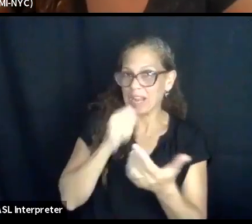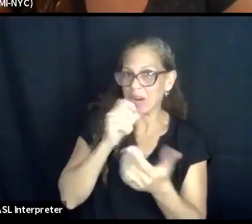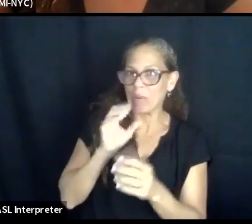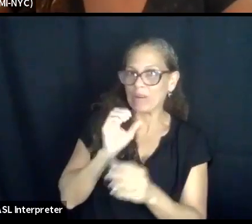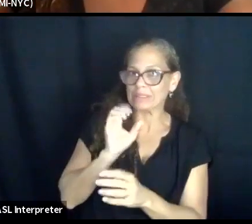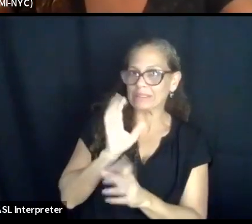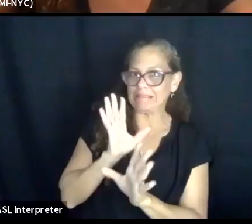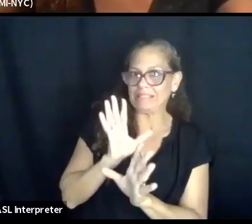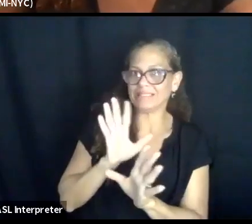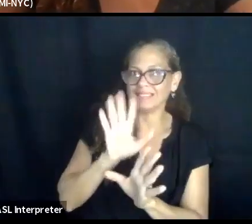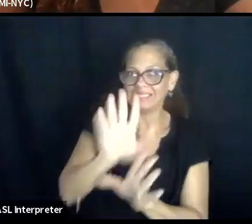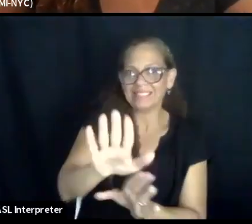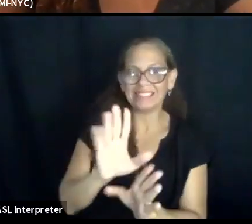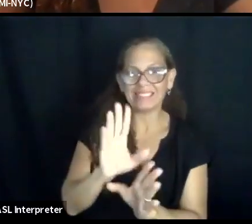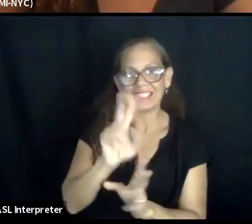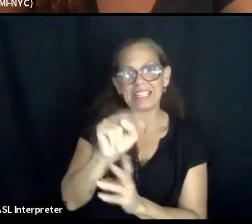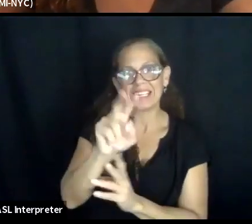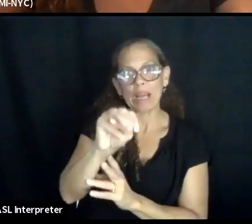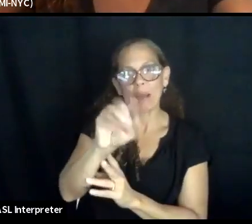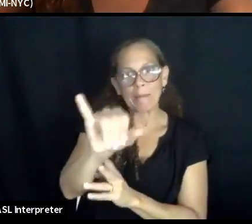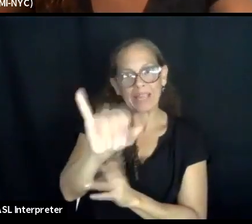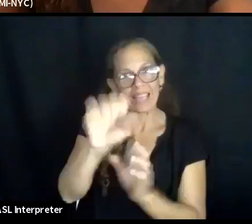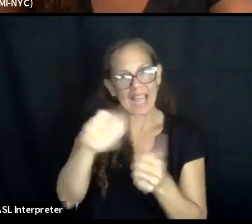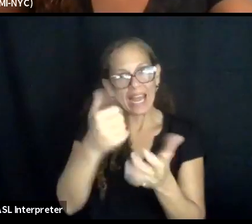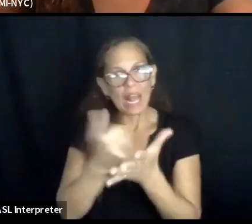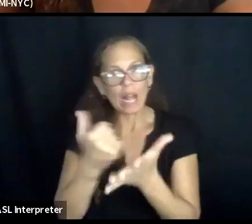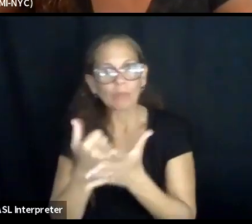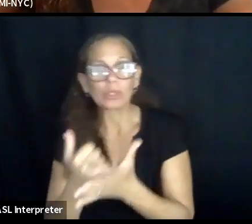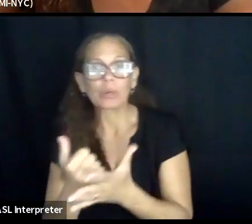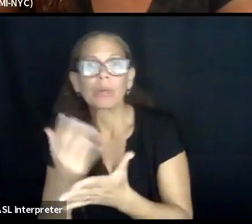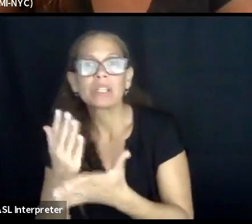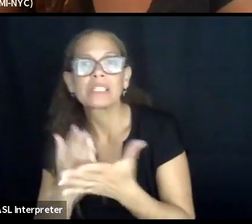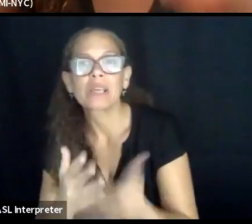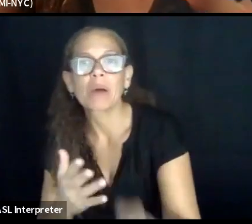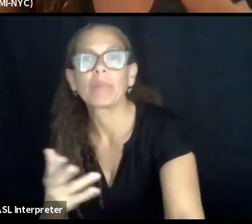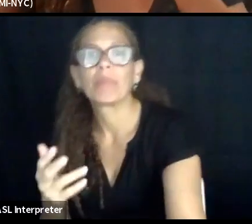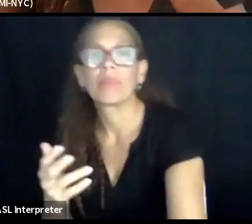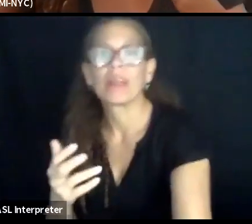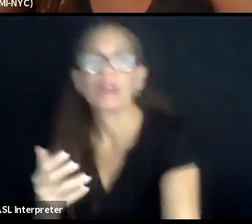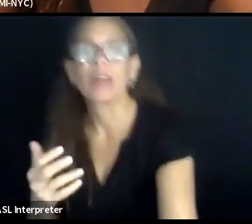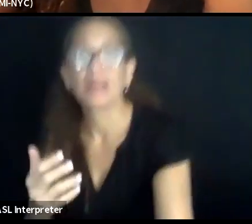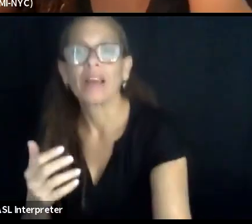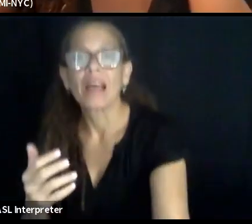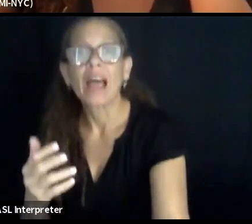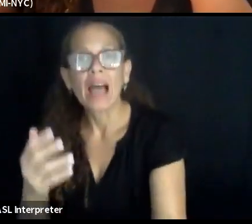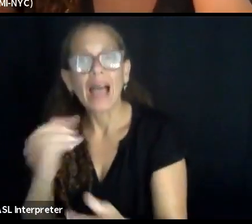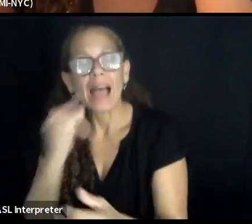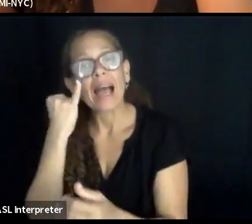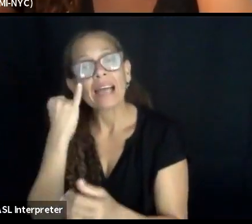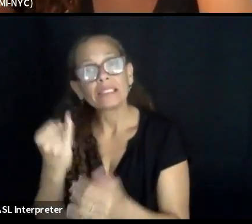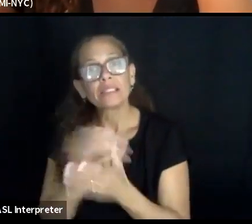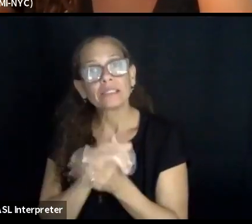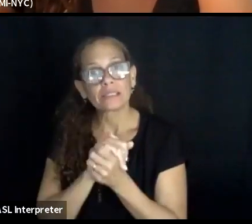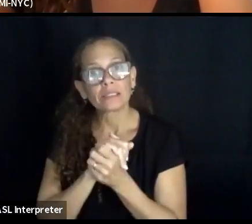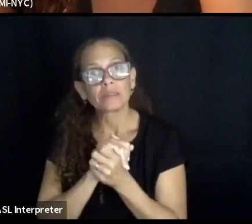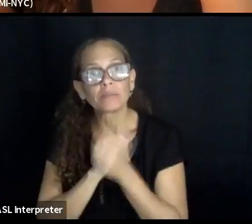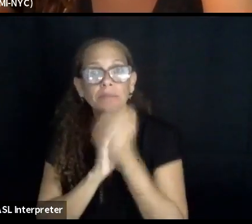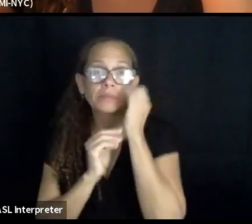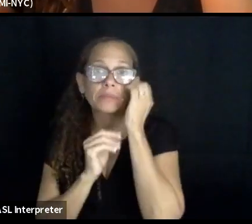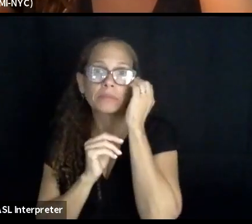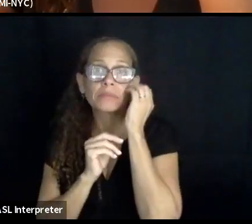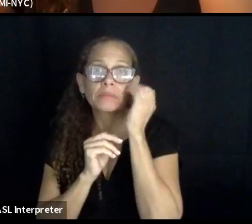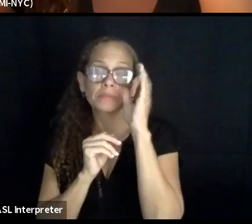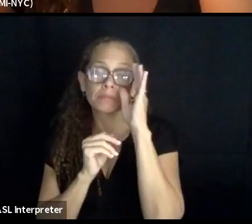but those are some ideas that I have about how to find a DBT therapist in your area.